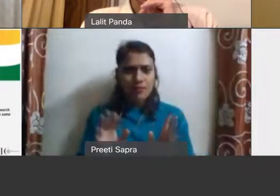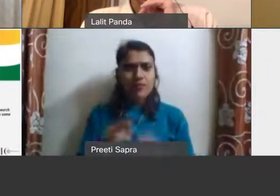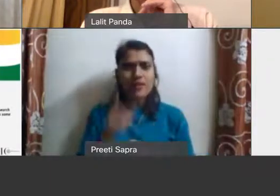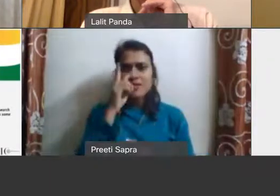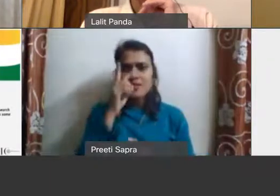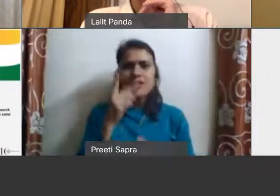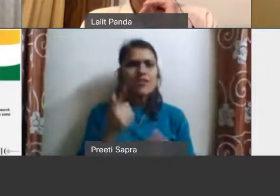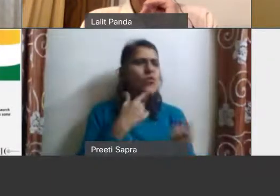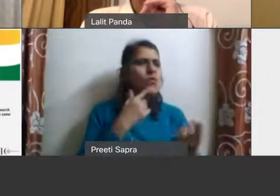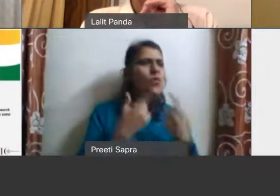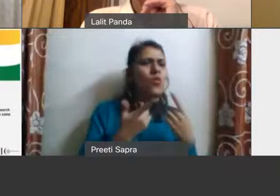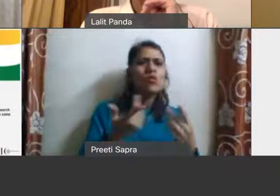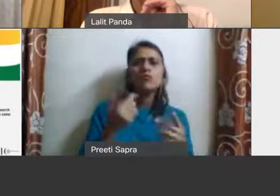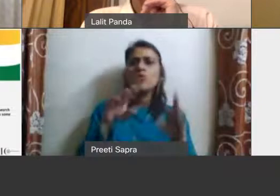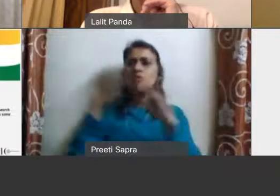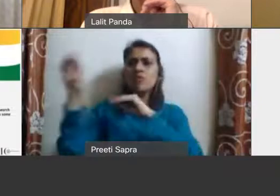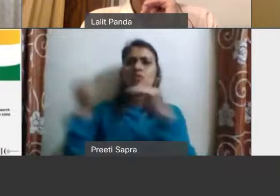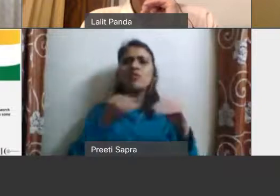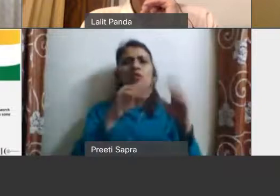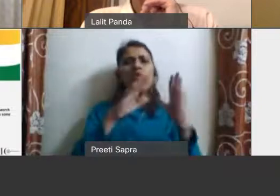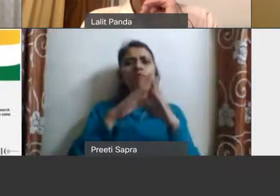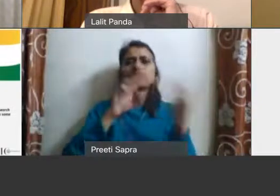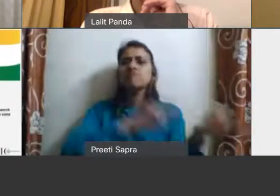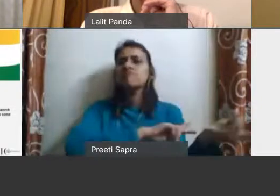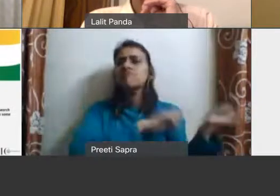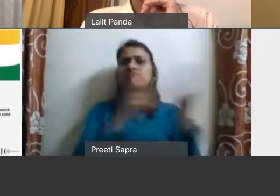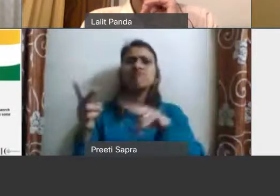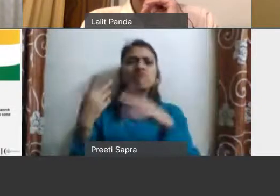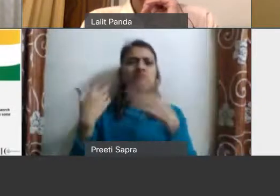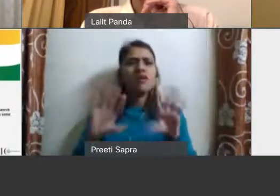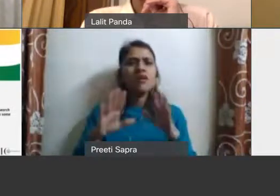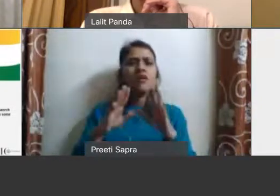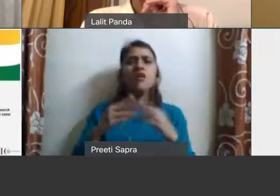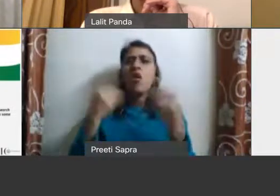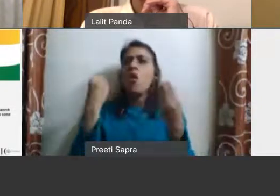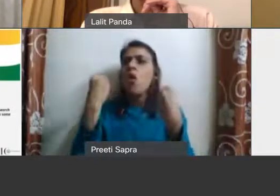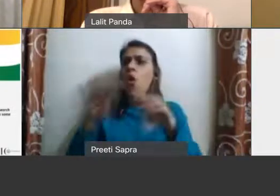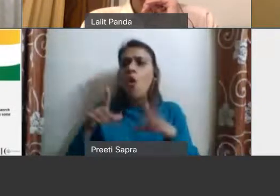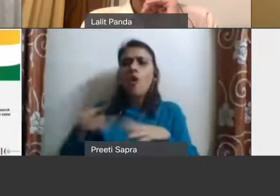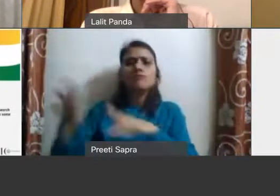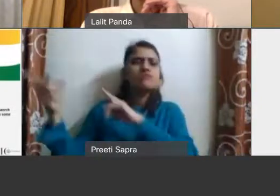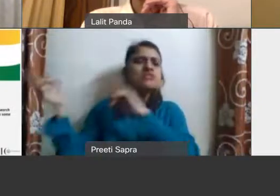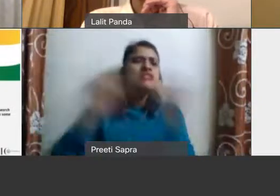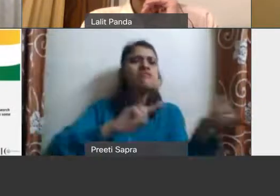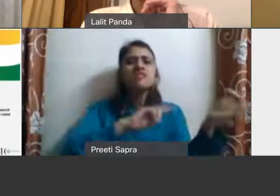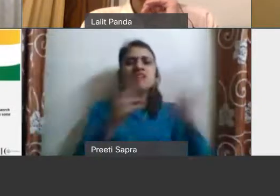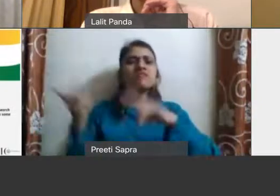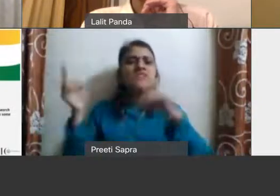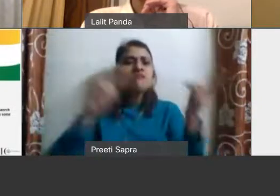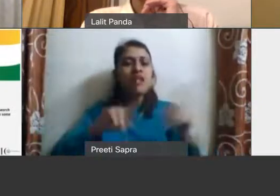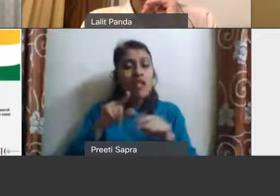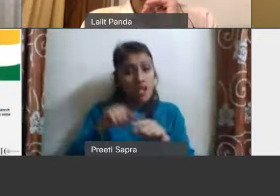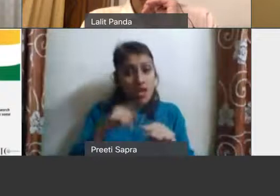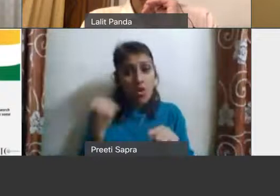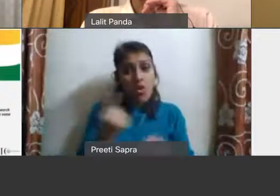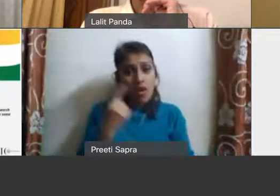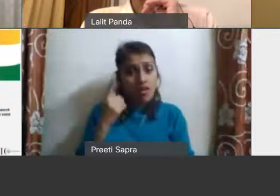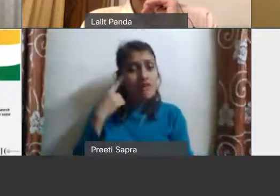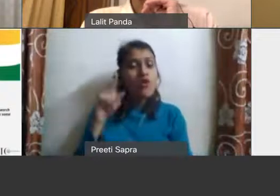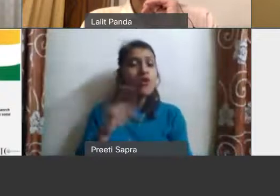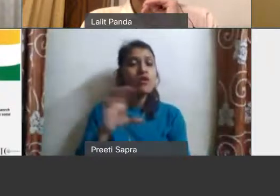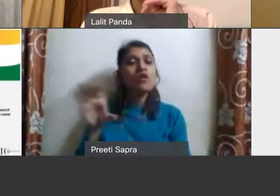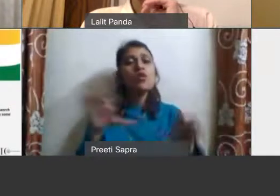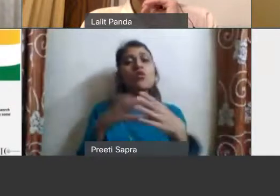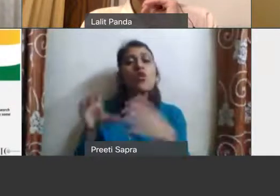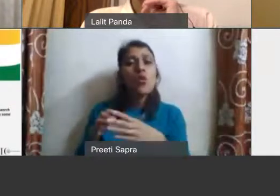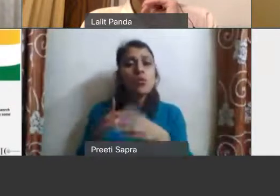seekers, of refugees. Of course, we have not signed the Refugee Convention, but refugees in any case are a disadvantaged group,